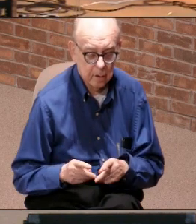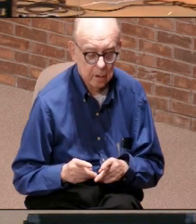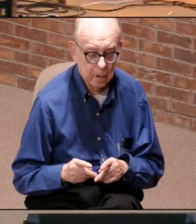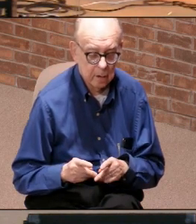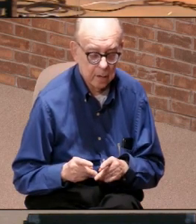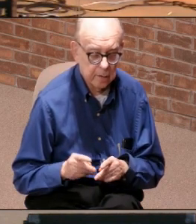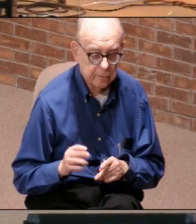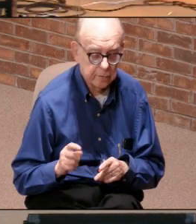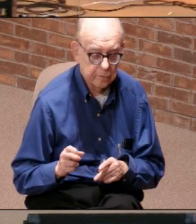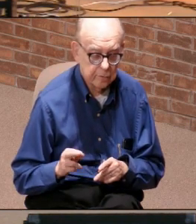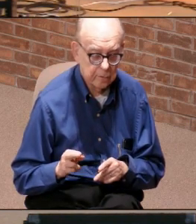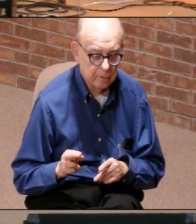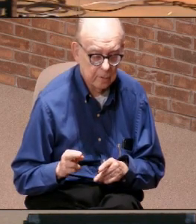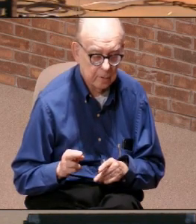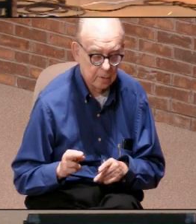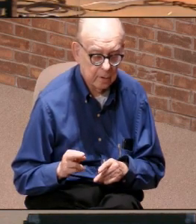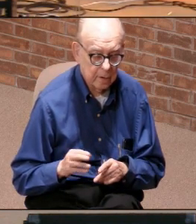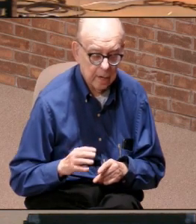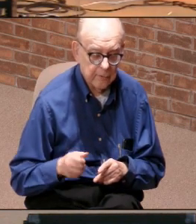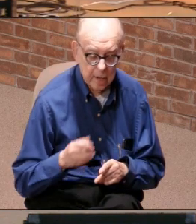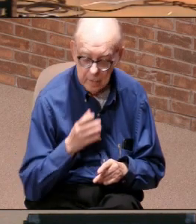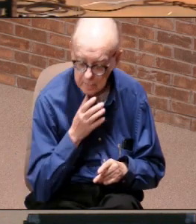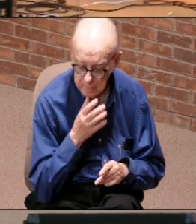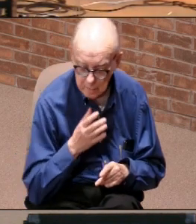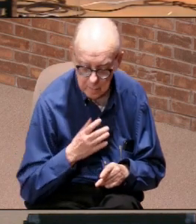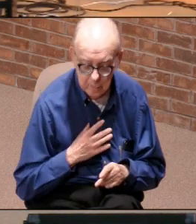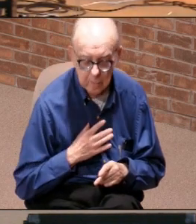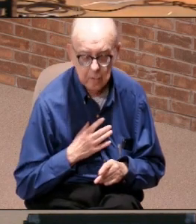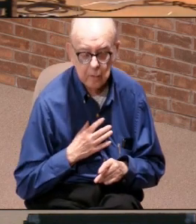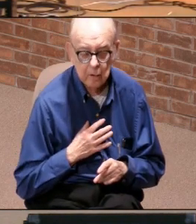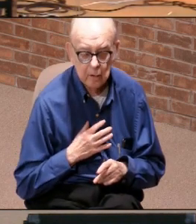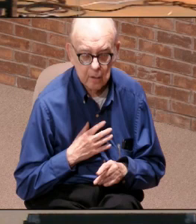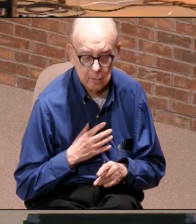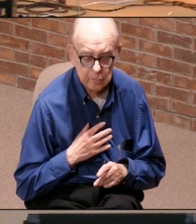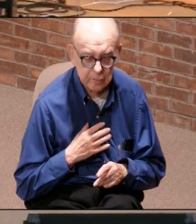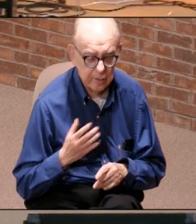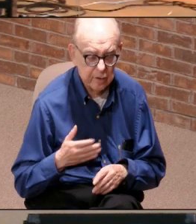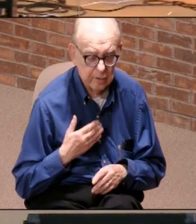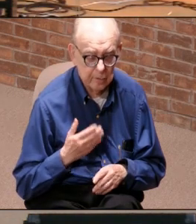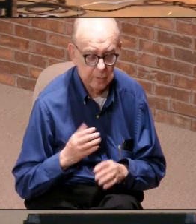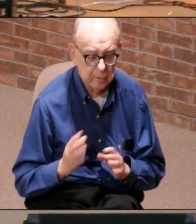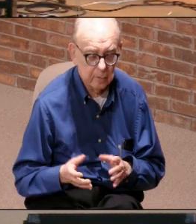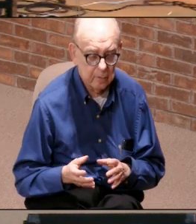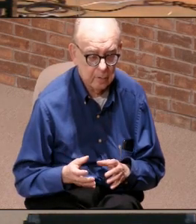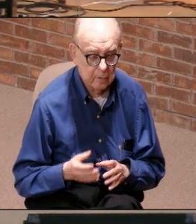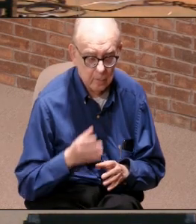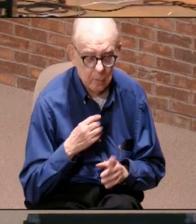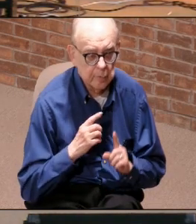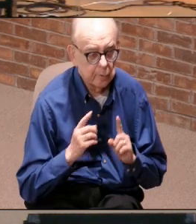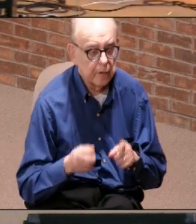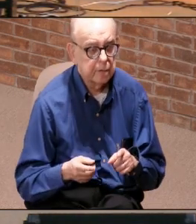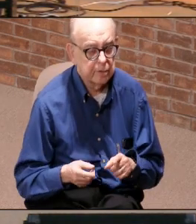think it was, invited her to her youth group. And she went.